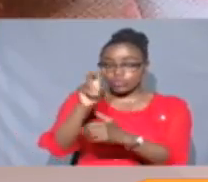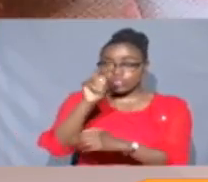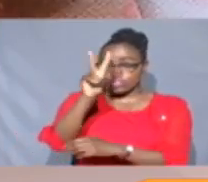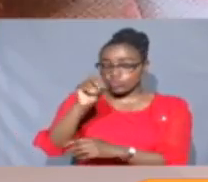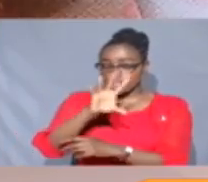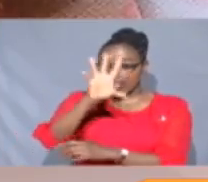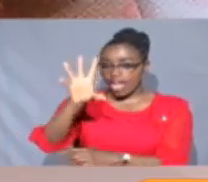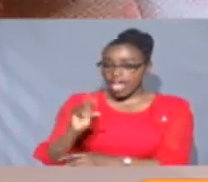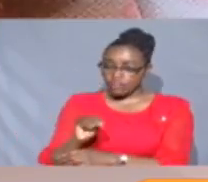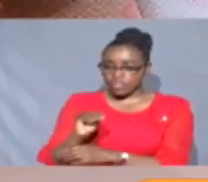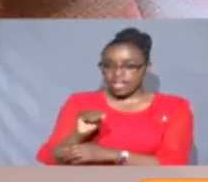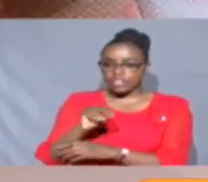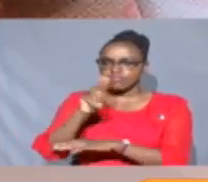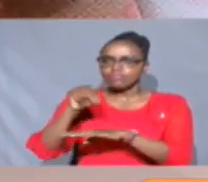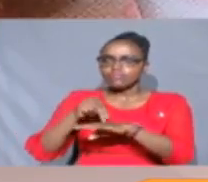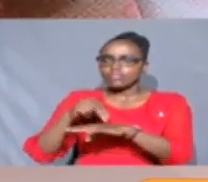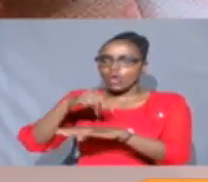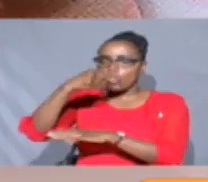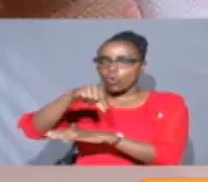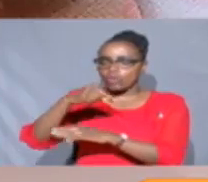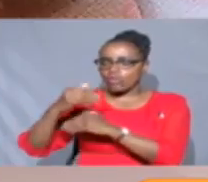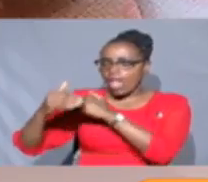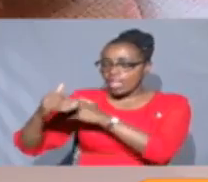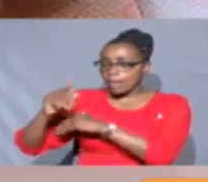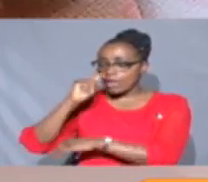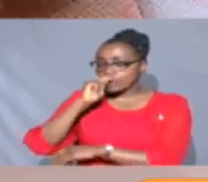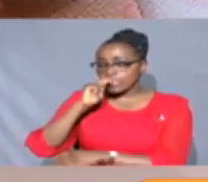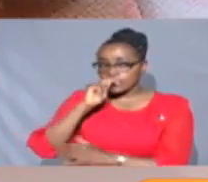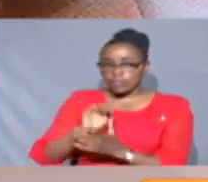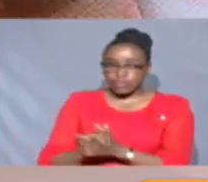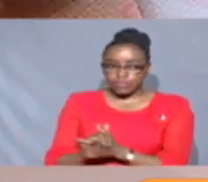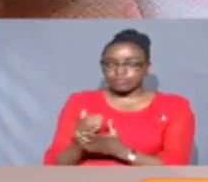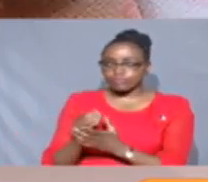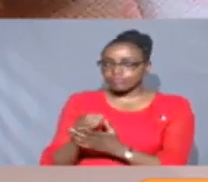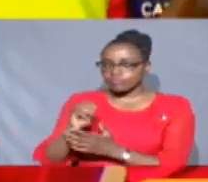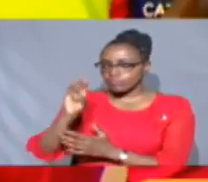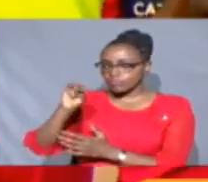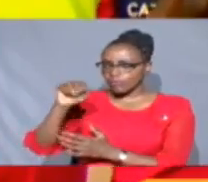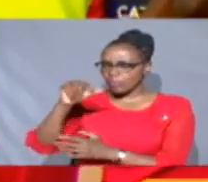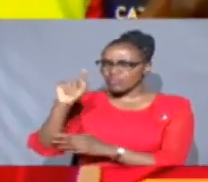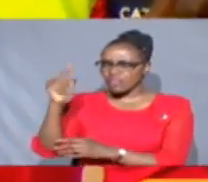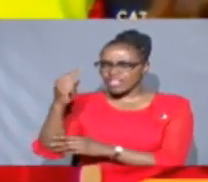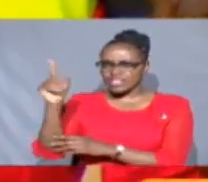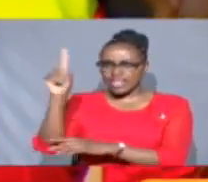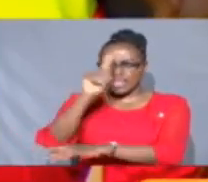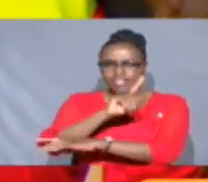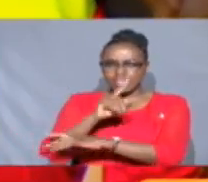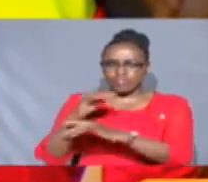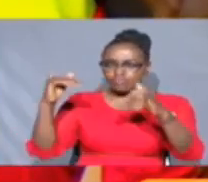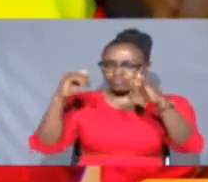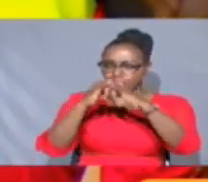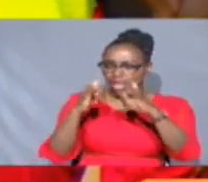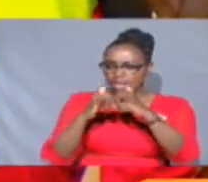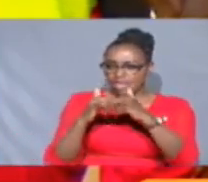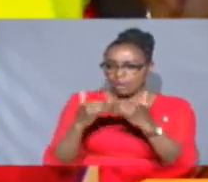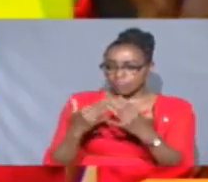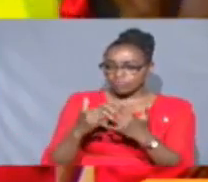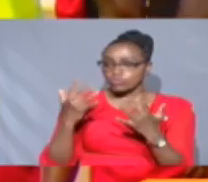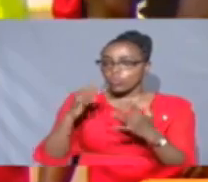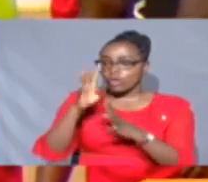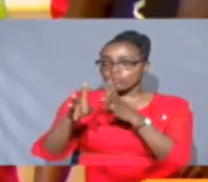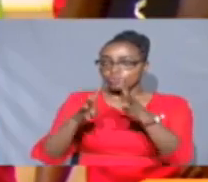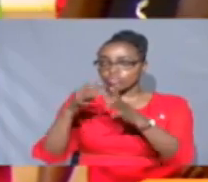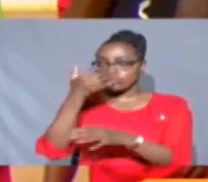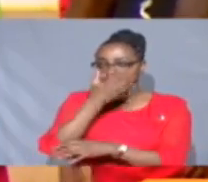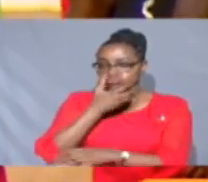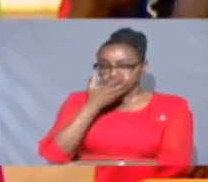African Nations Championship qualifier against neighbours Tanzania. Rami Stars reported for their first day of camp at the Moi International Sports